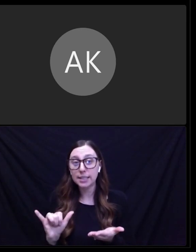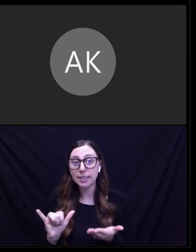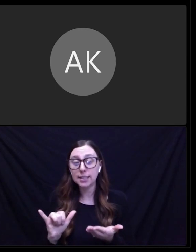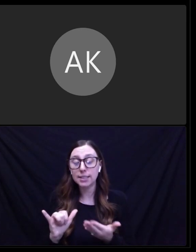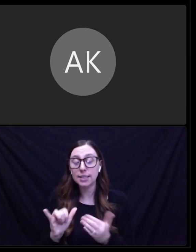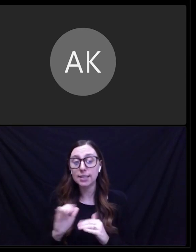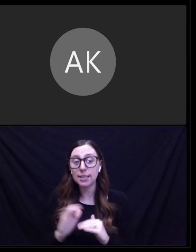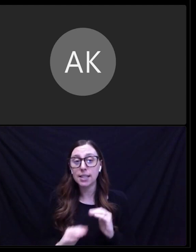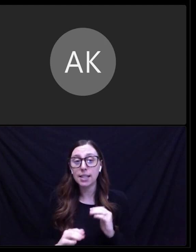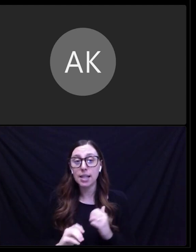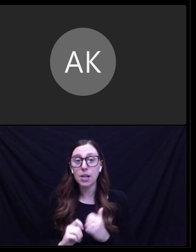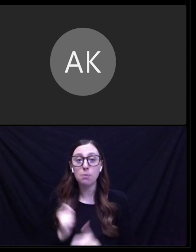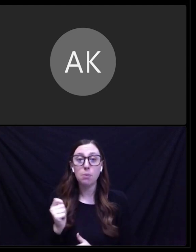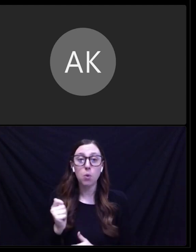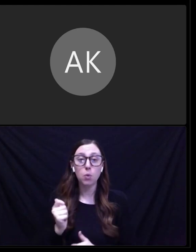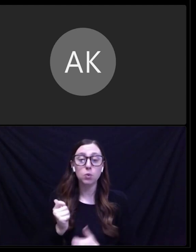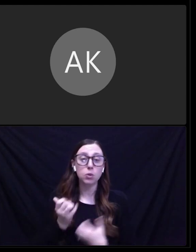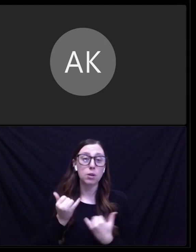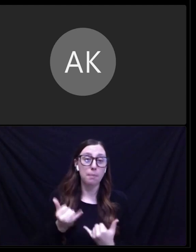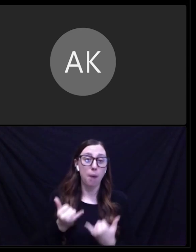modern technology exteriors.